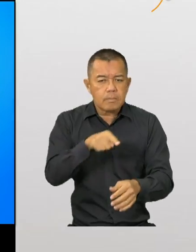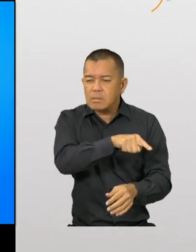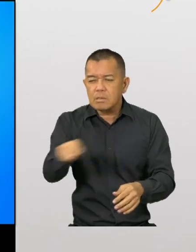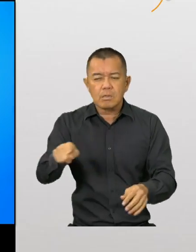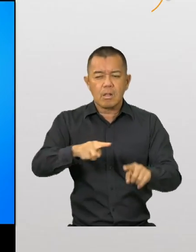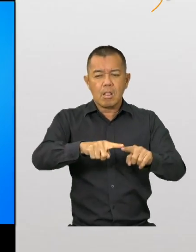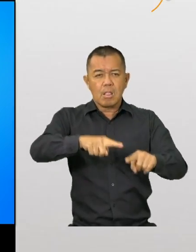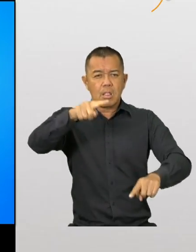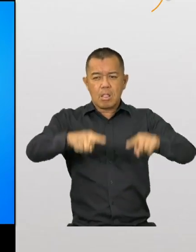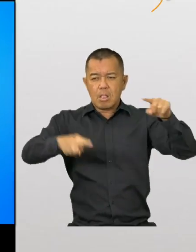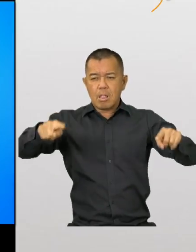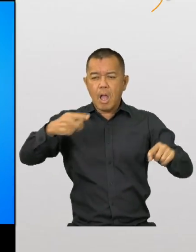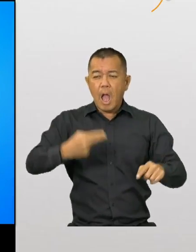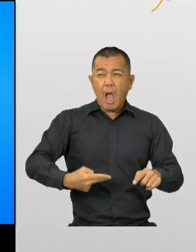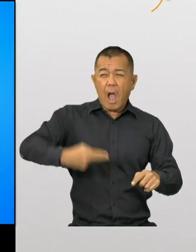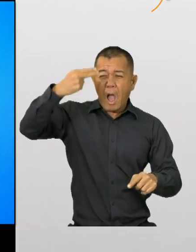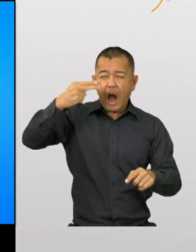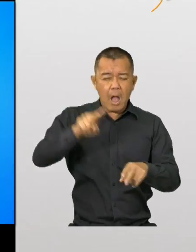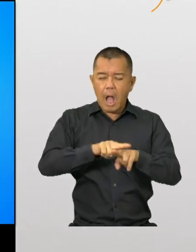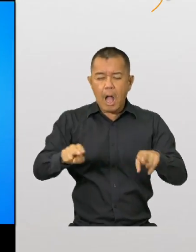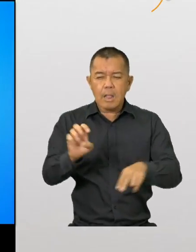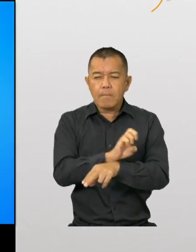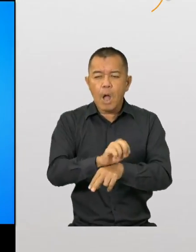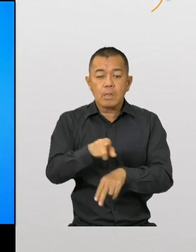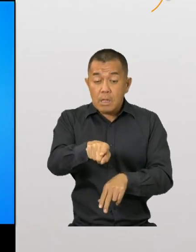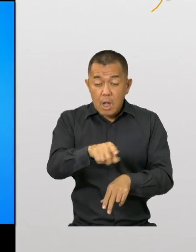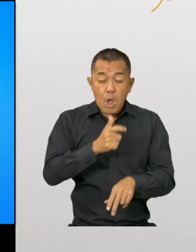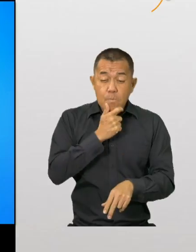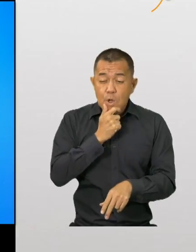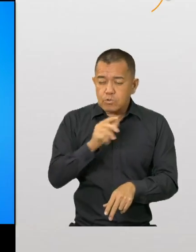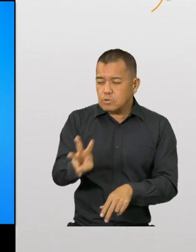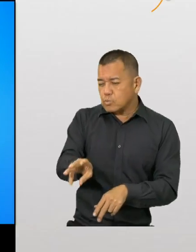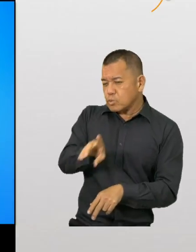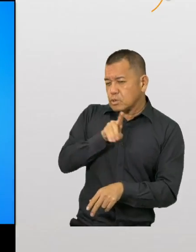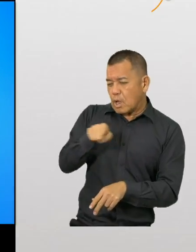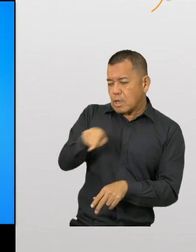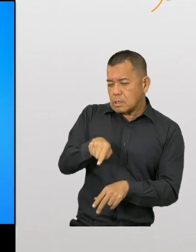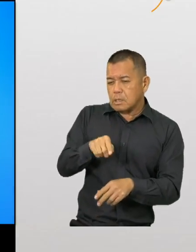Singapore. All started working when wages were still low.